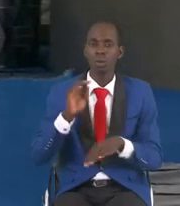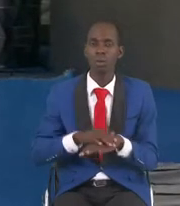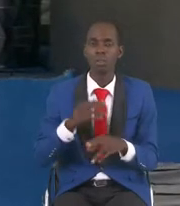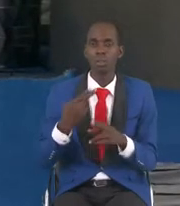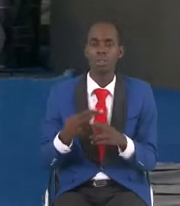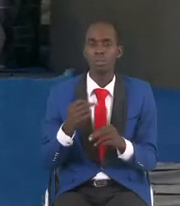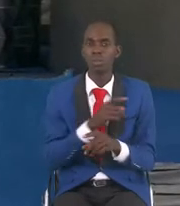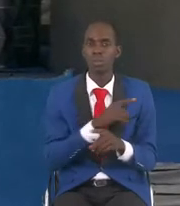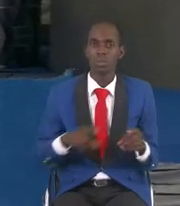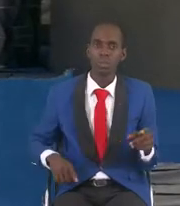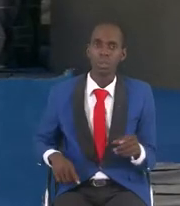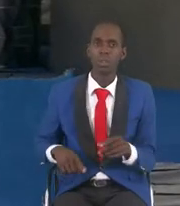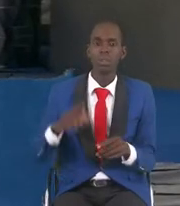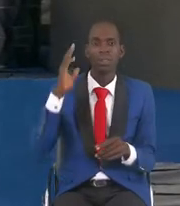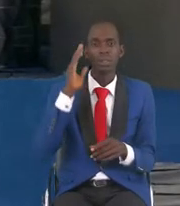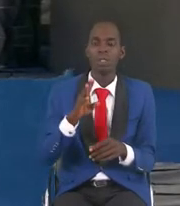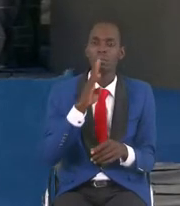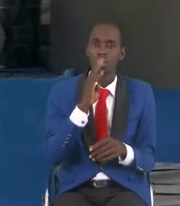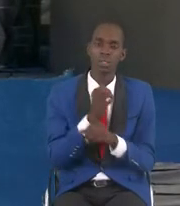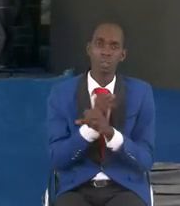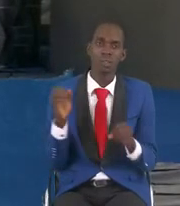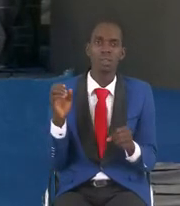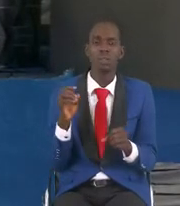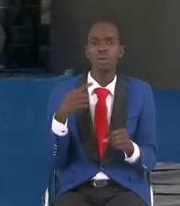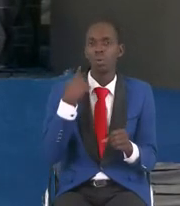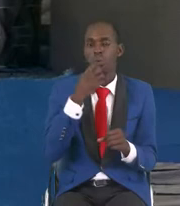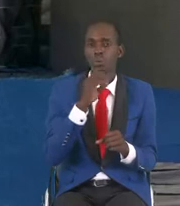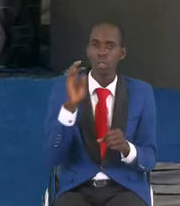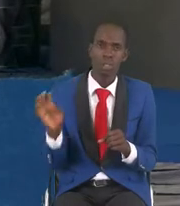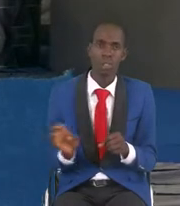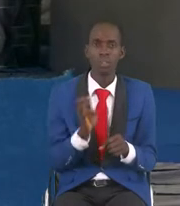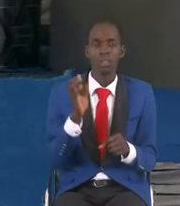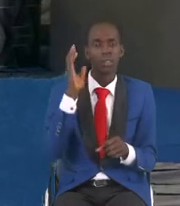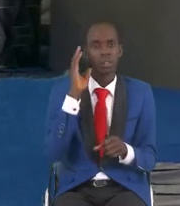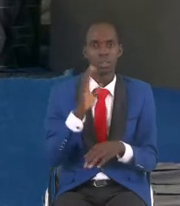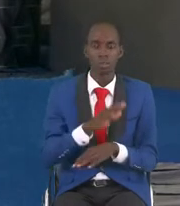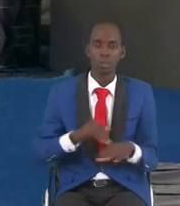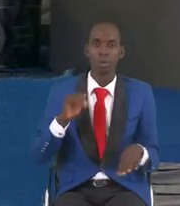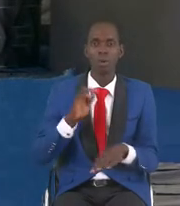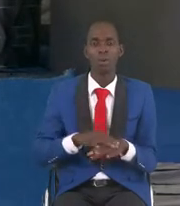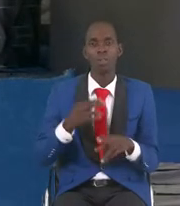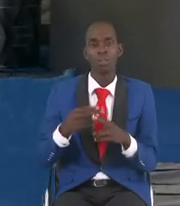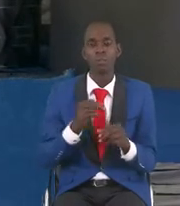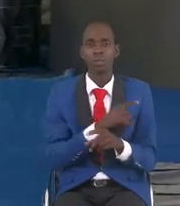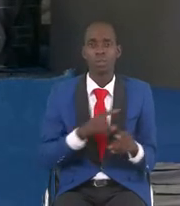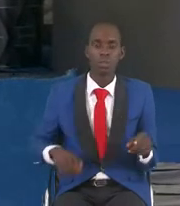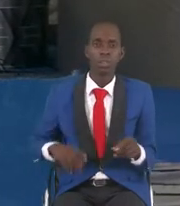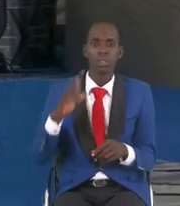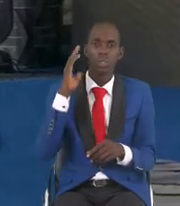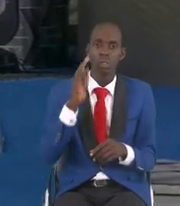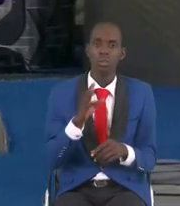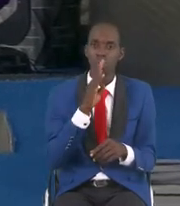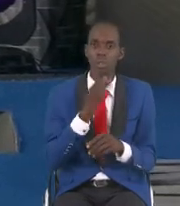the Lord shall be saved. Whosoever shall call on the name of the Lord shall